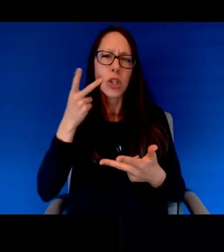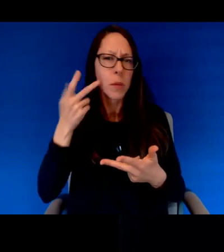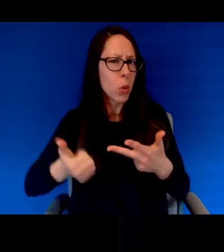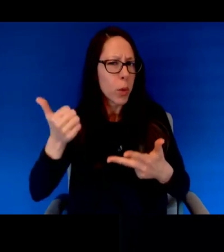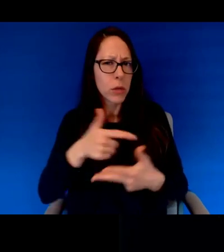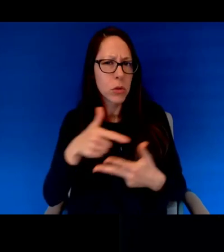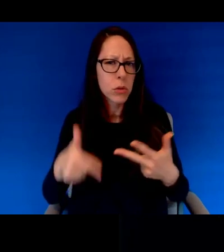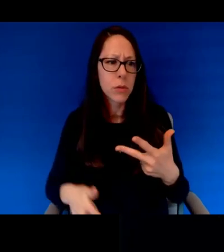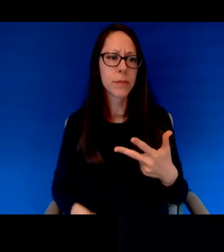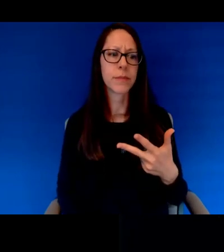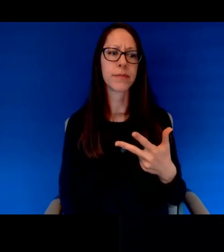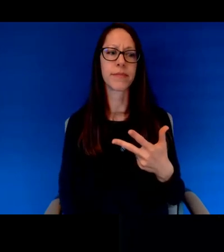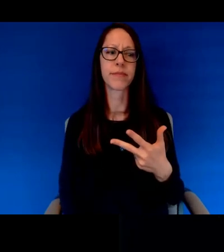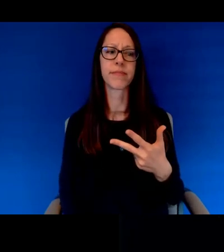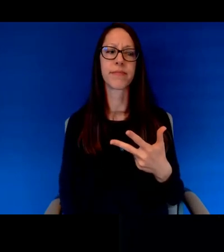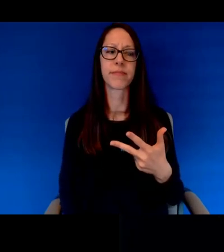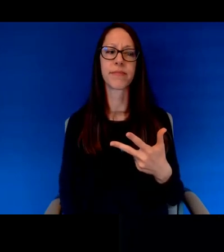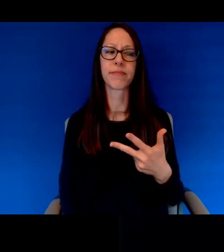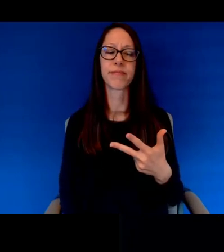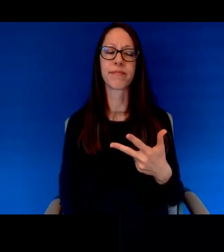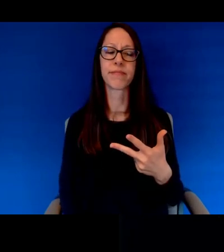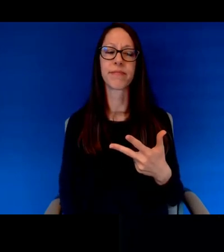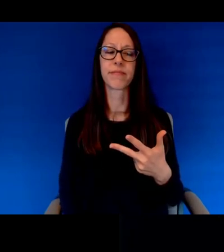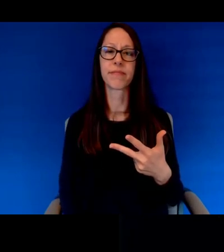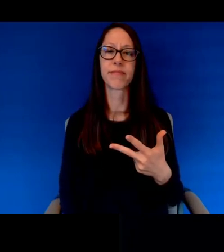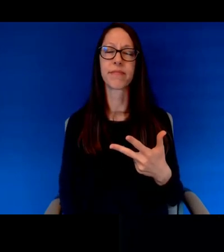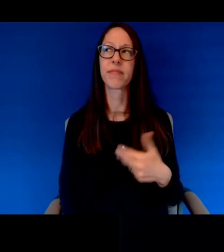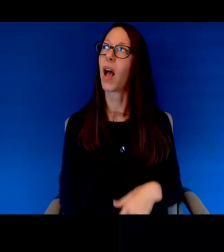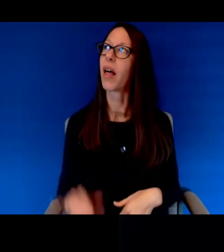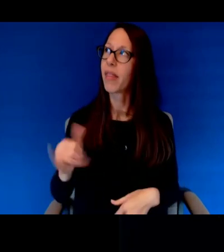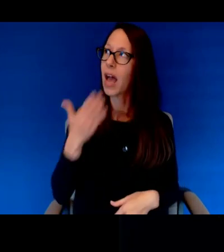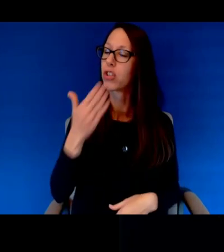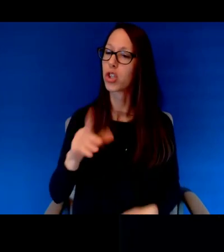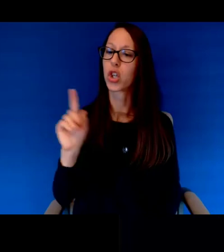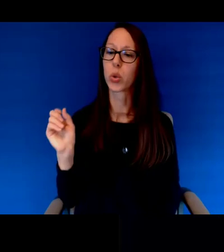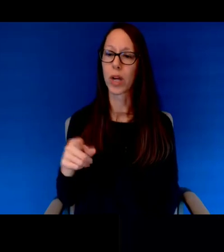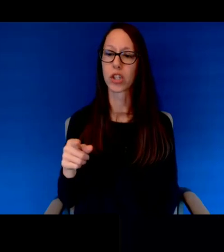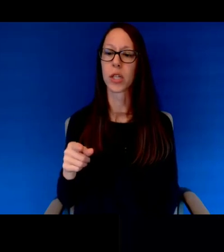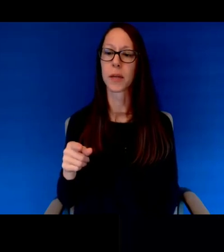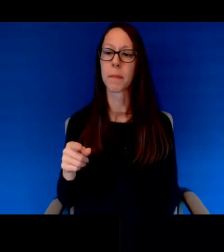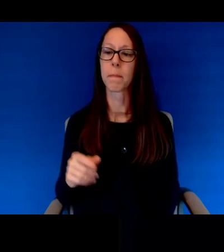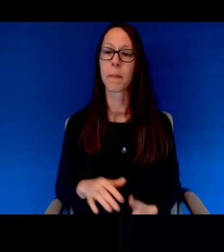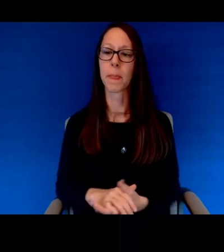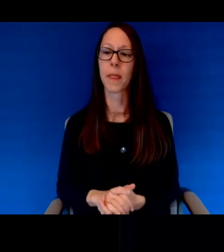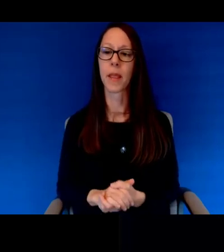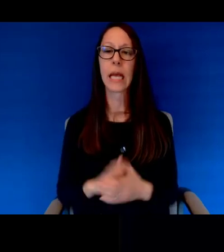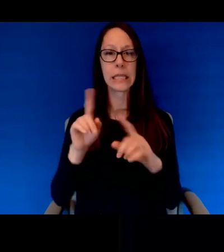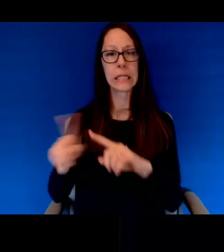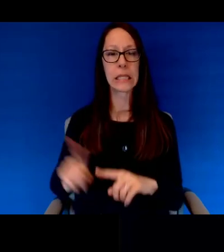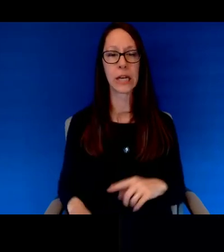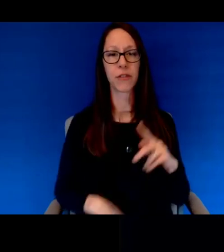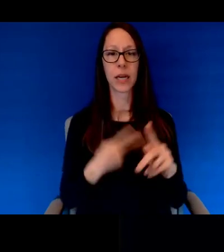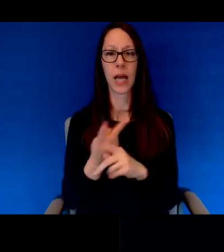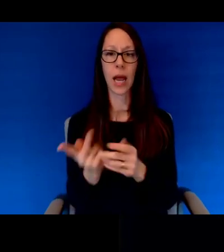That's a really good question. I think that all different plants